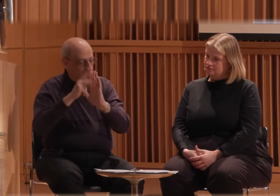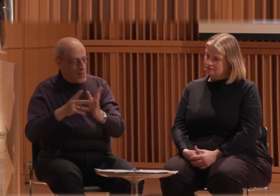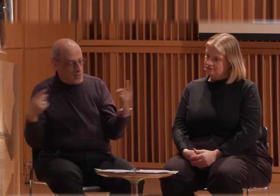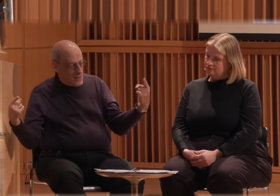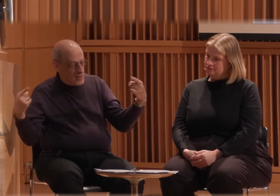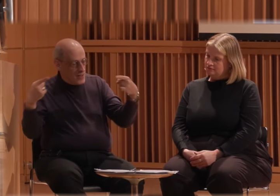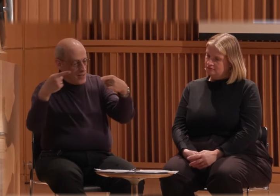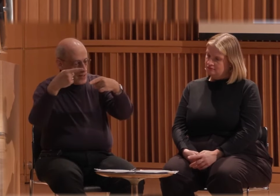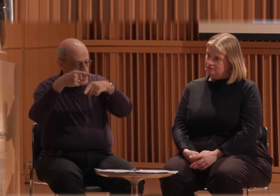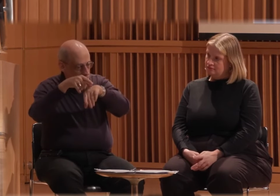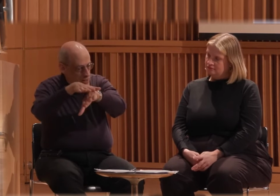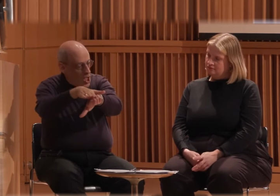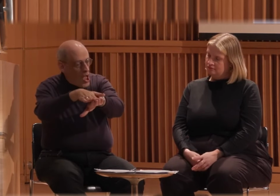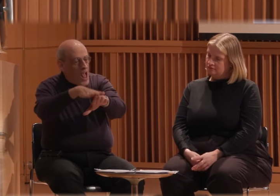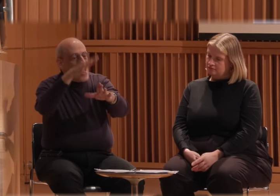is difficult, and